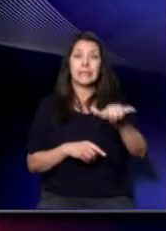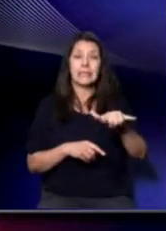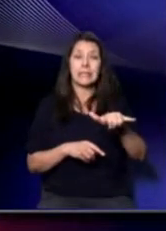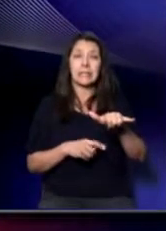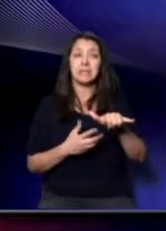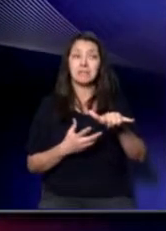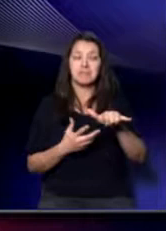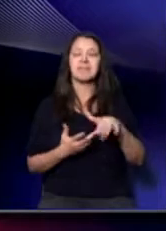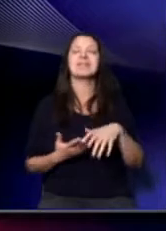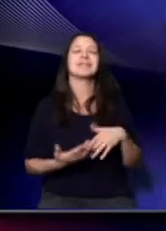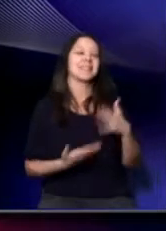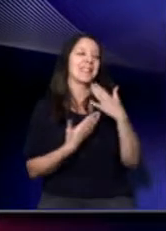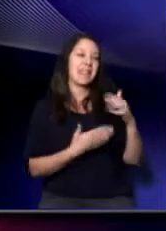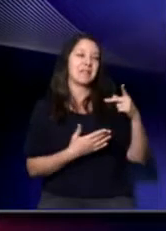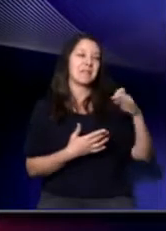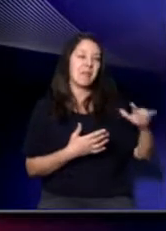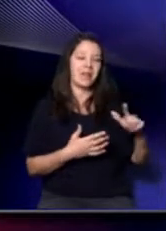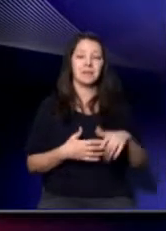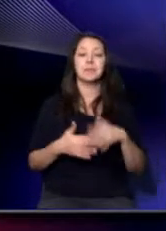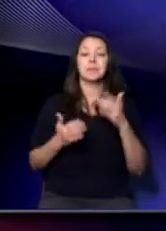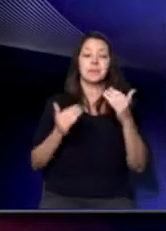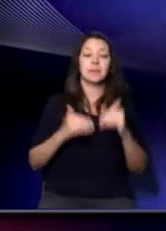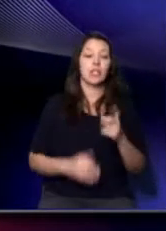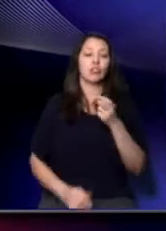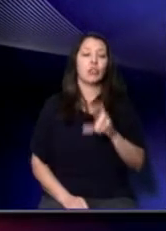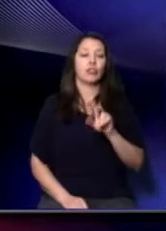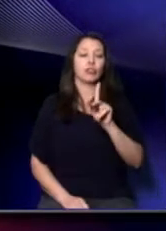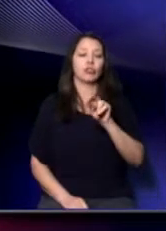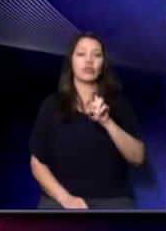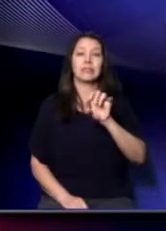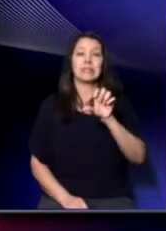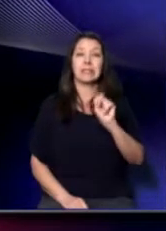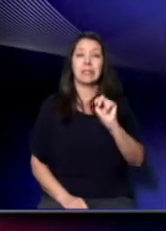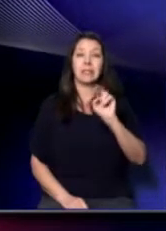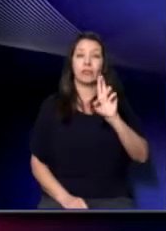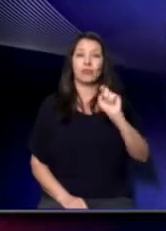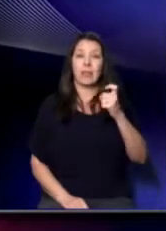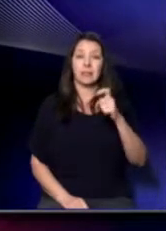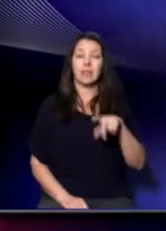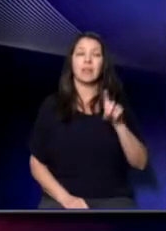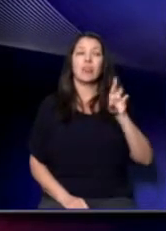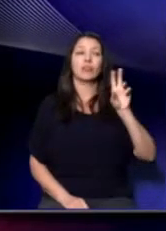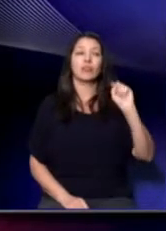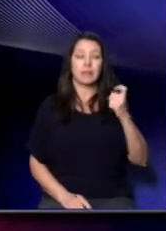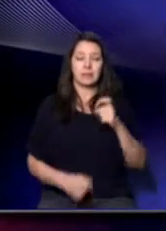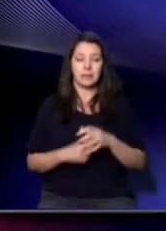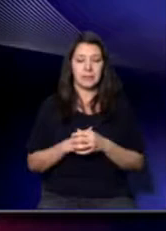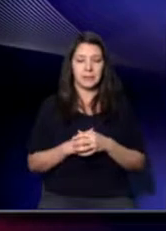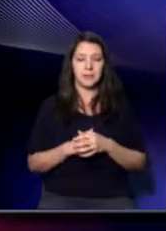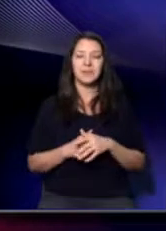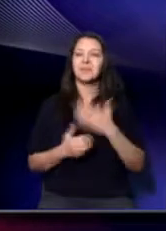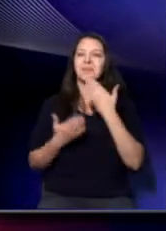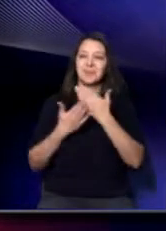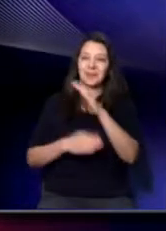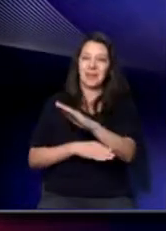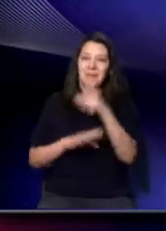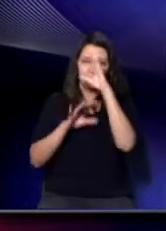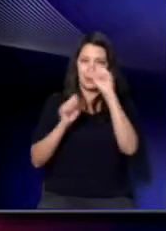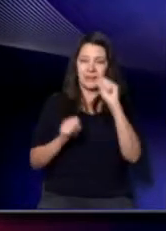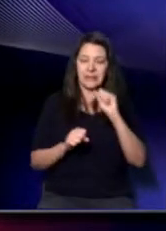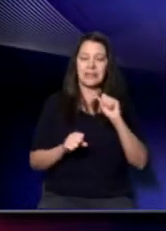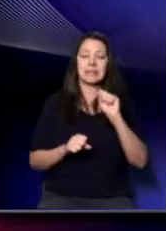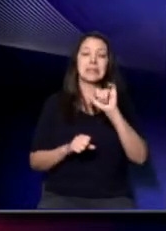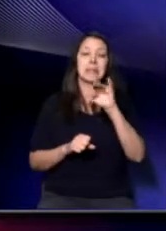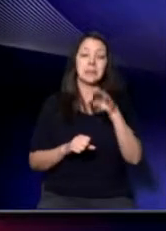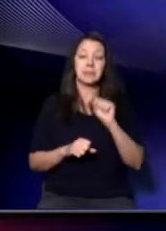Thank you, Paul. Thank you. Next is Dr. Kristen Rex, instructional update. Good afternoon, President Sims and